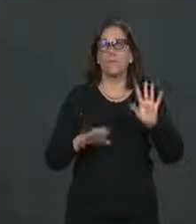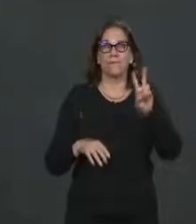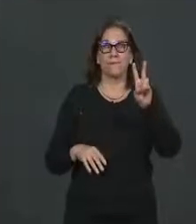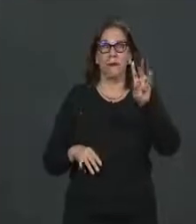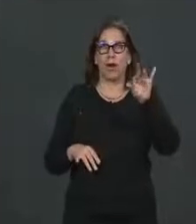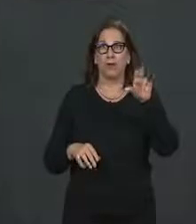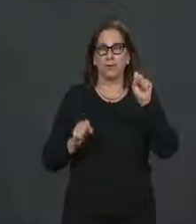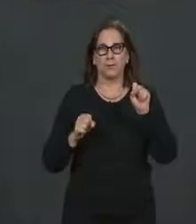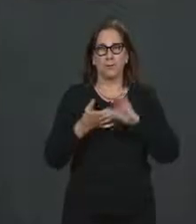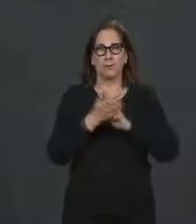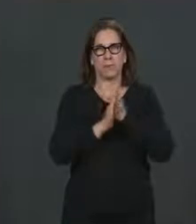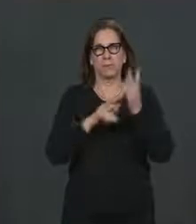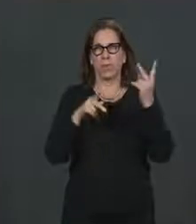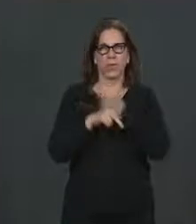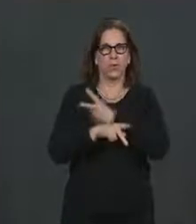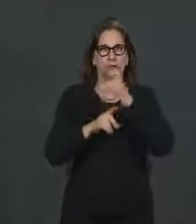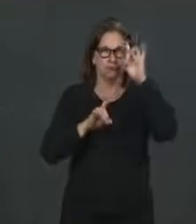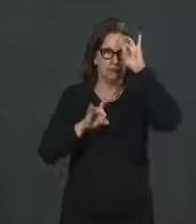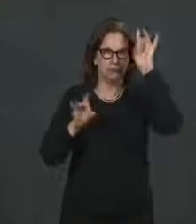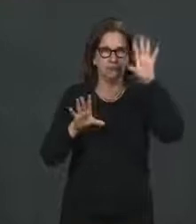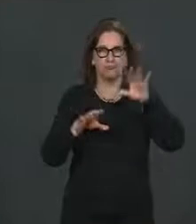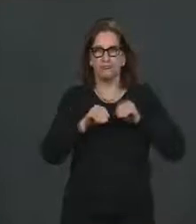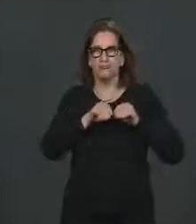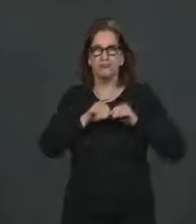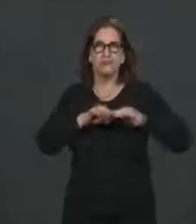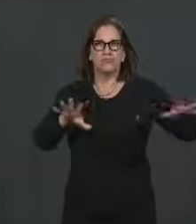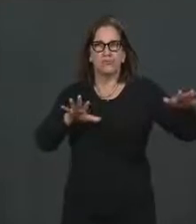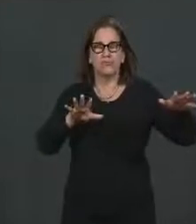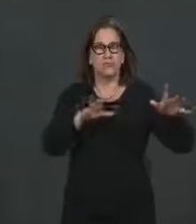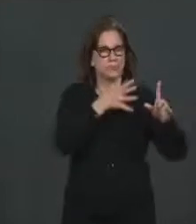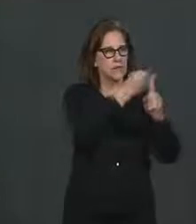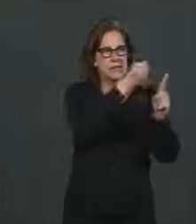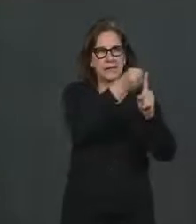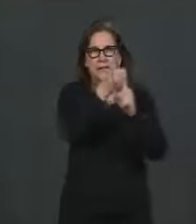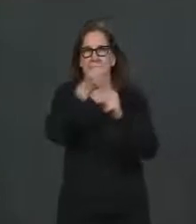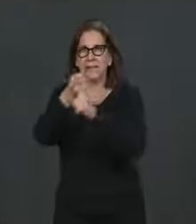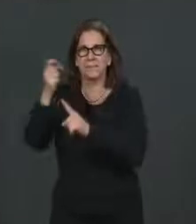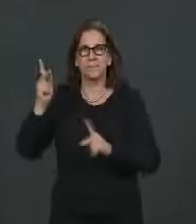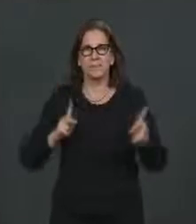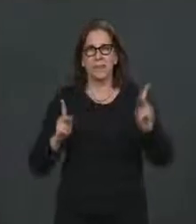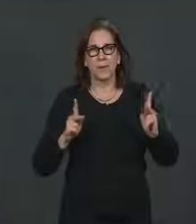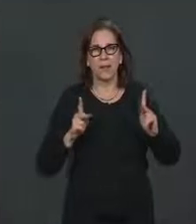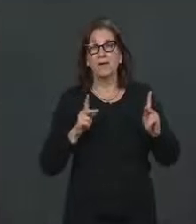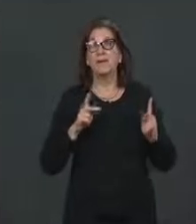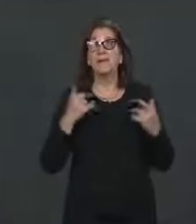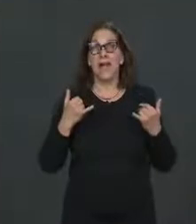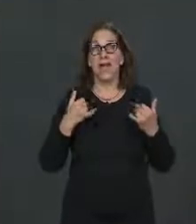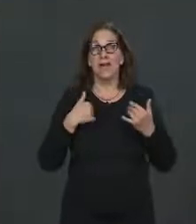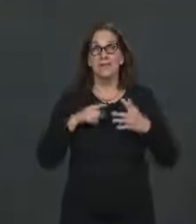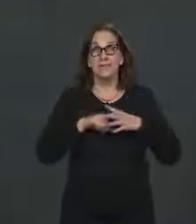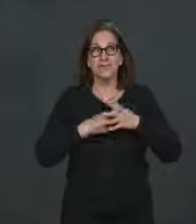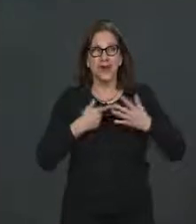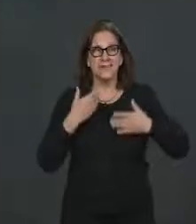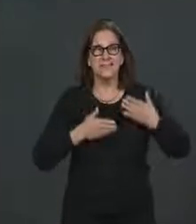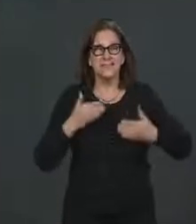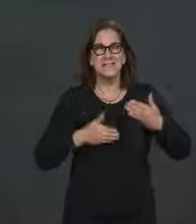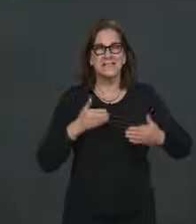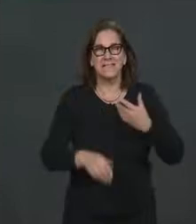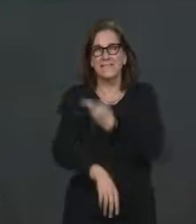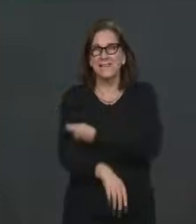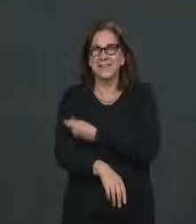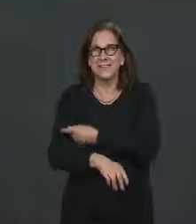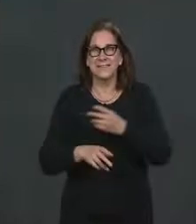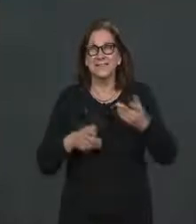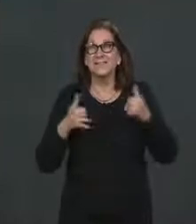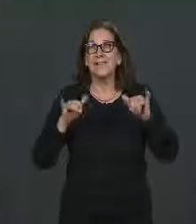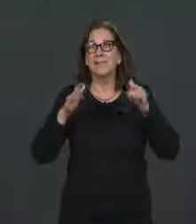better. You know, as many people as we vaccinated, we still have more Americans left to go.